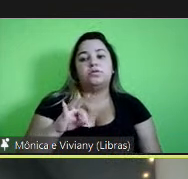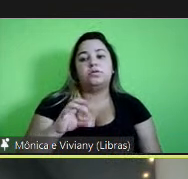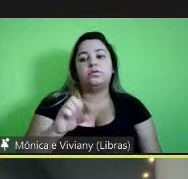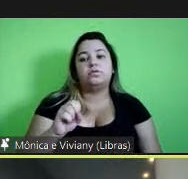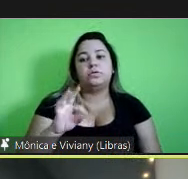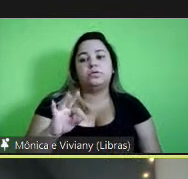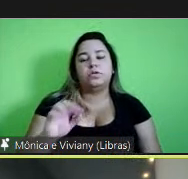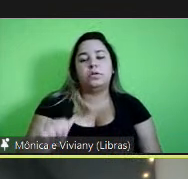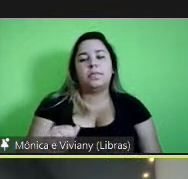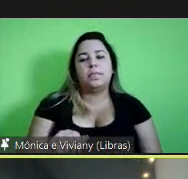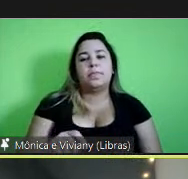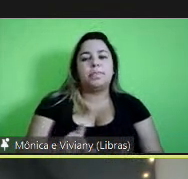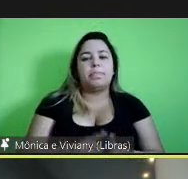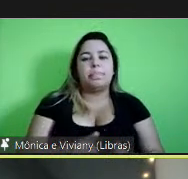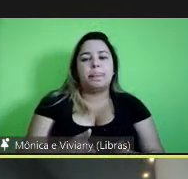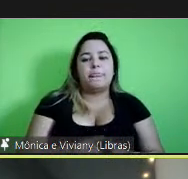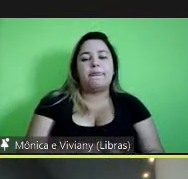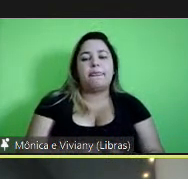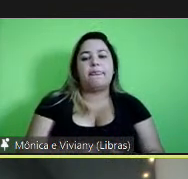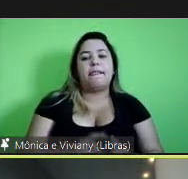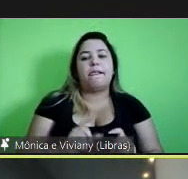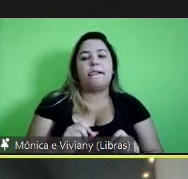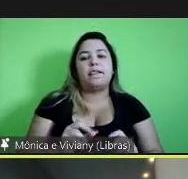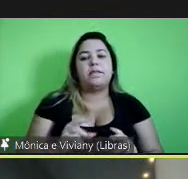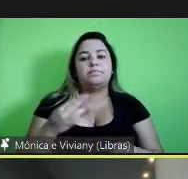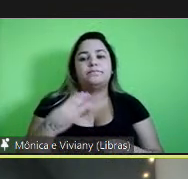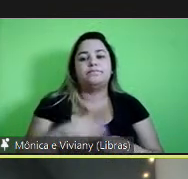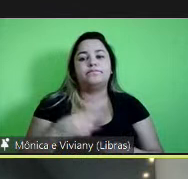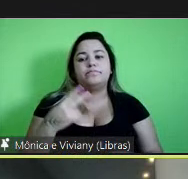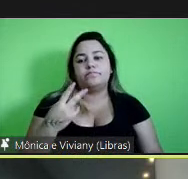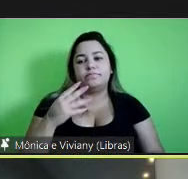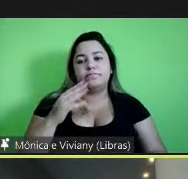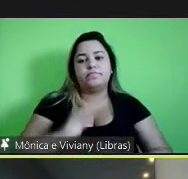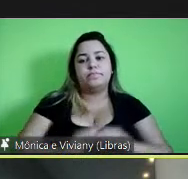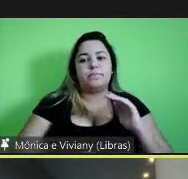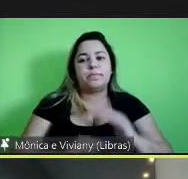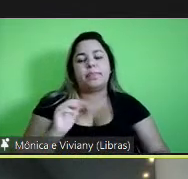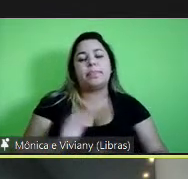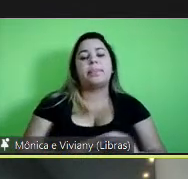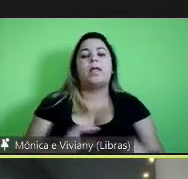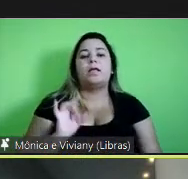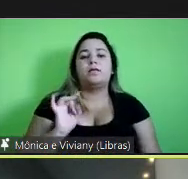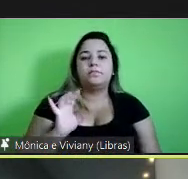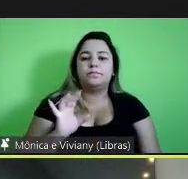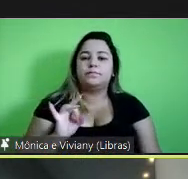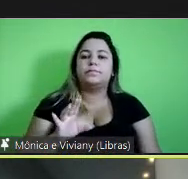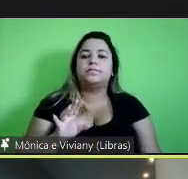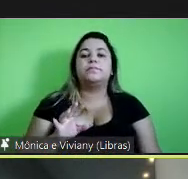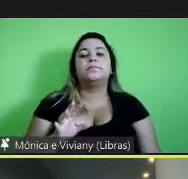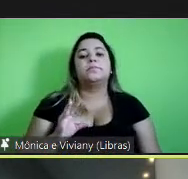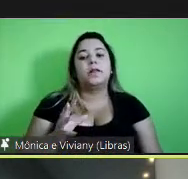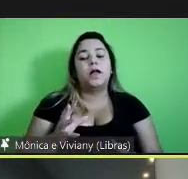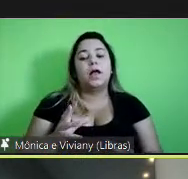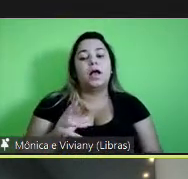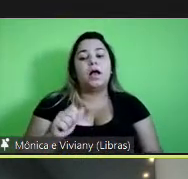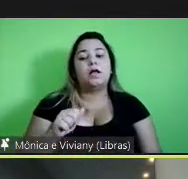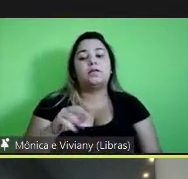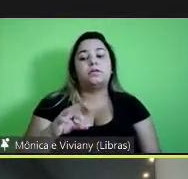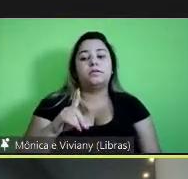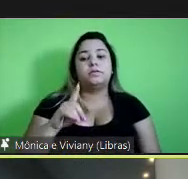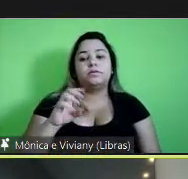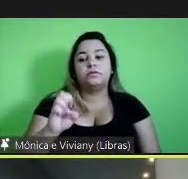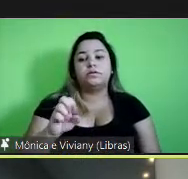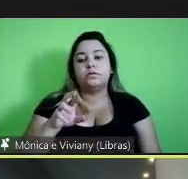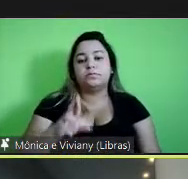an allergy specialist that deal with specific cases. So we have two professionals to deal with